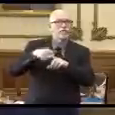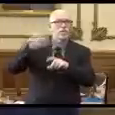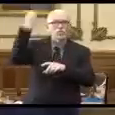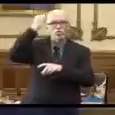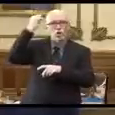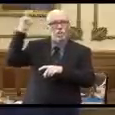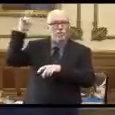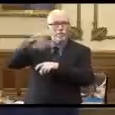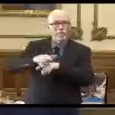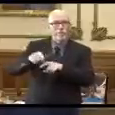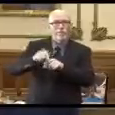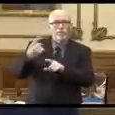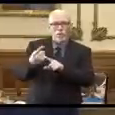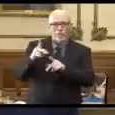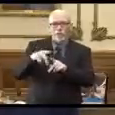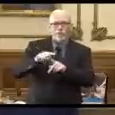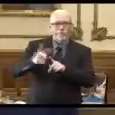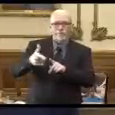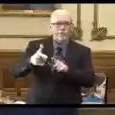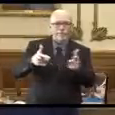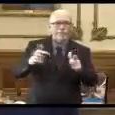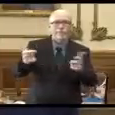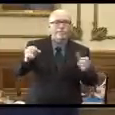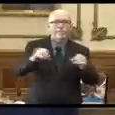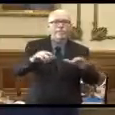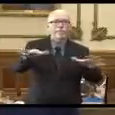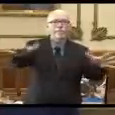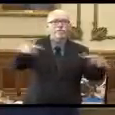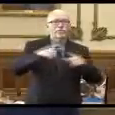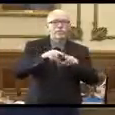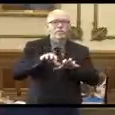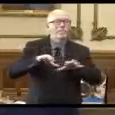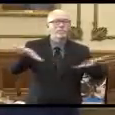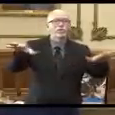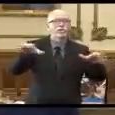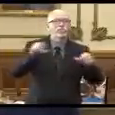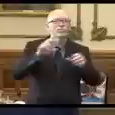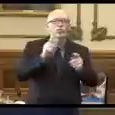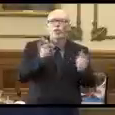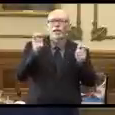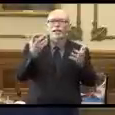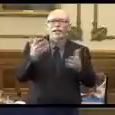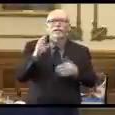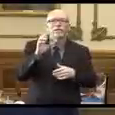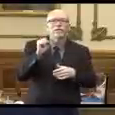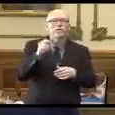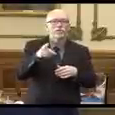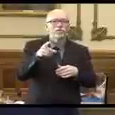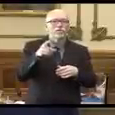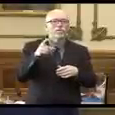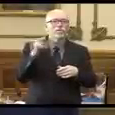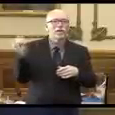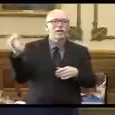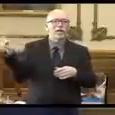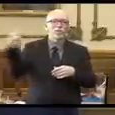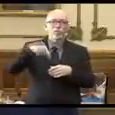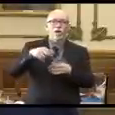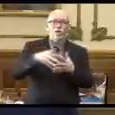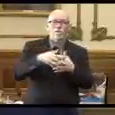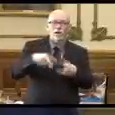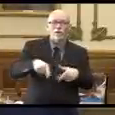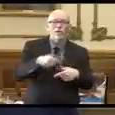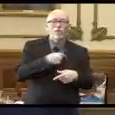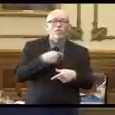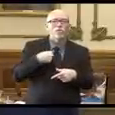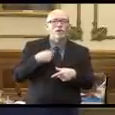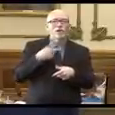and it just went from one to a massive spread very quickly. And so being the crossroads of America,